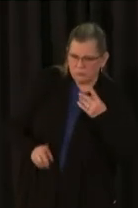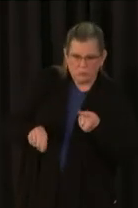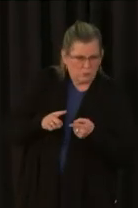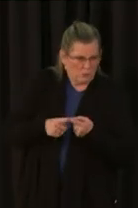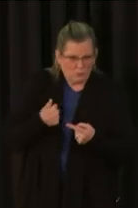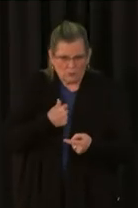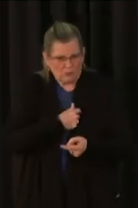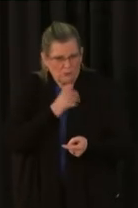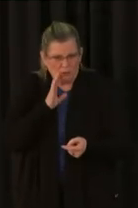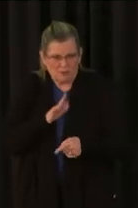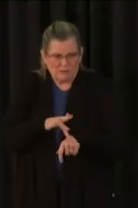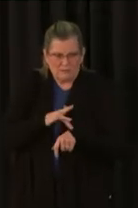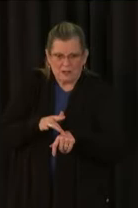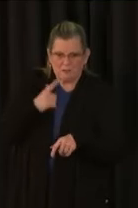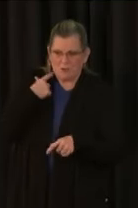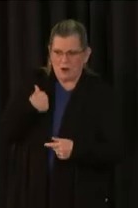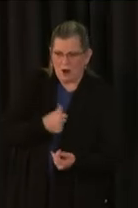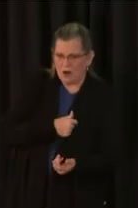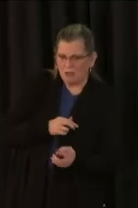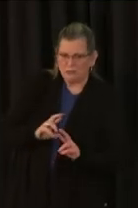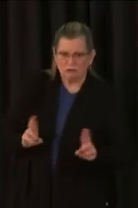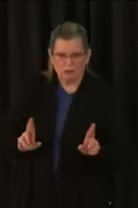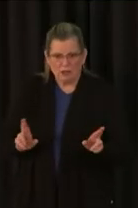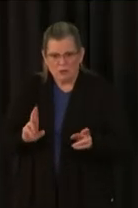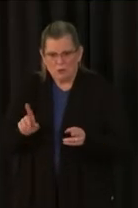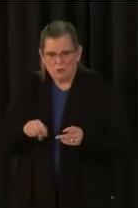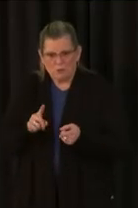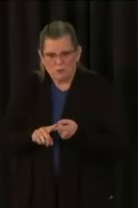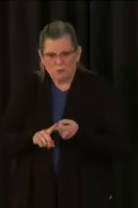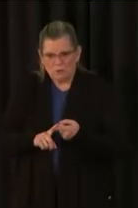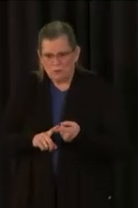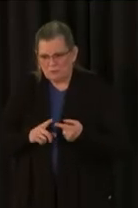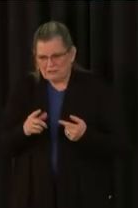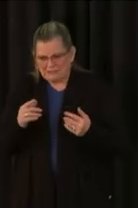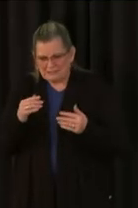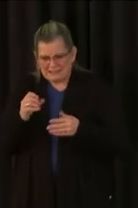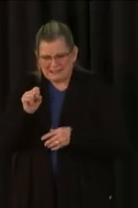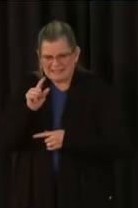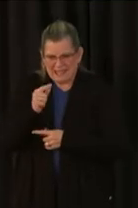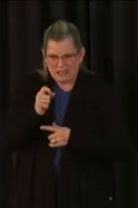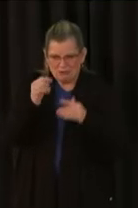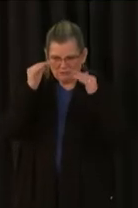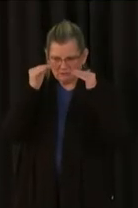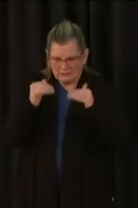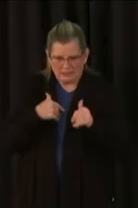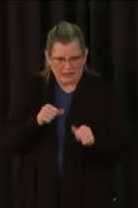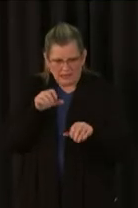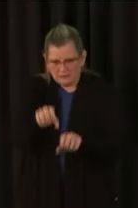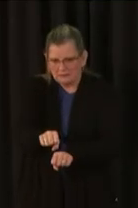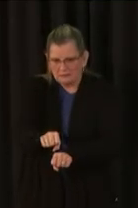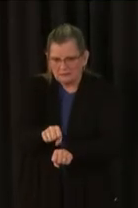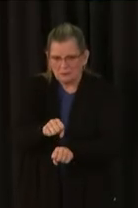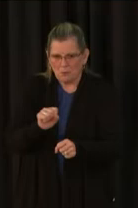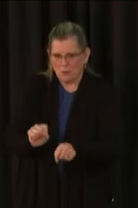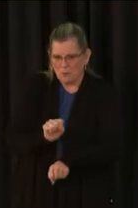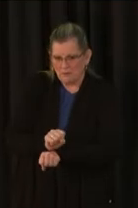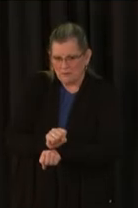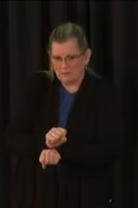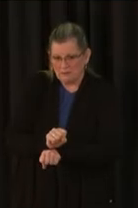be allowed to make an appointment to take the vaccine. And